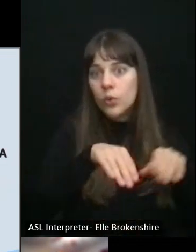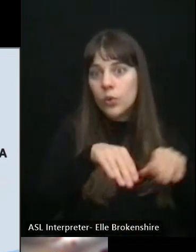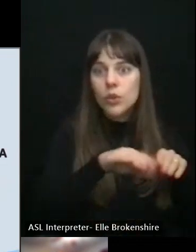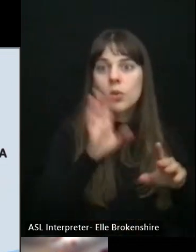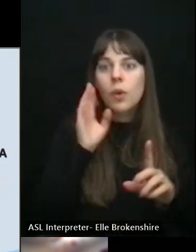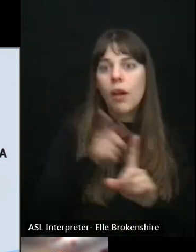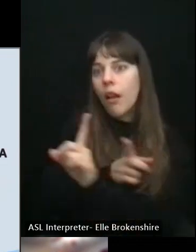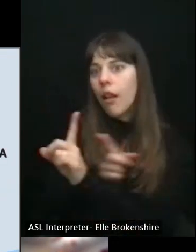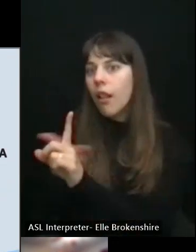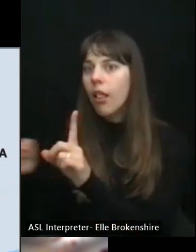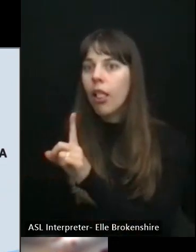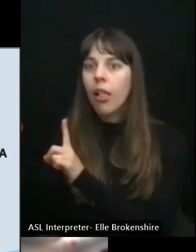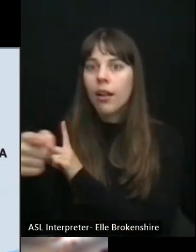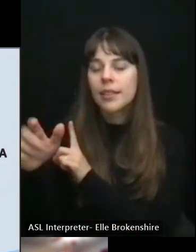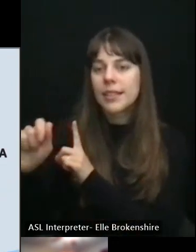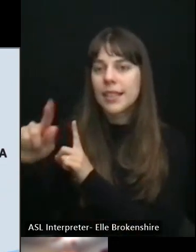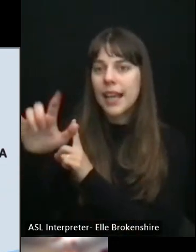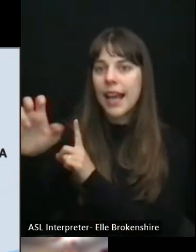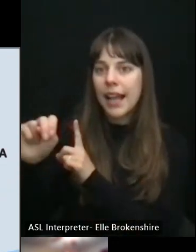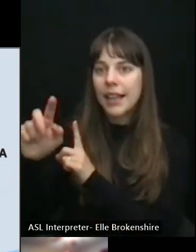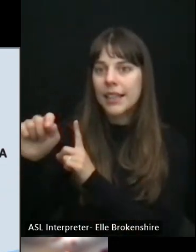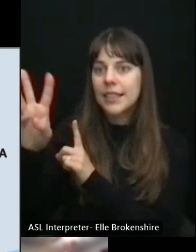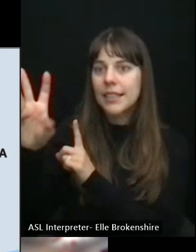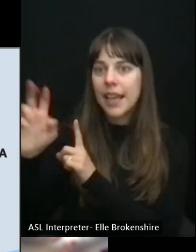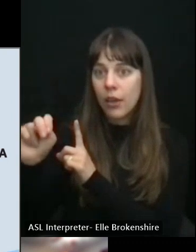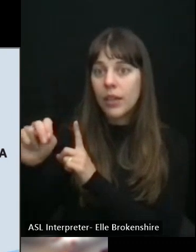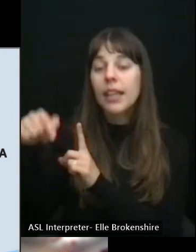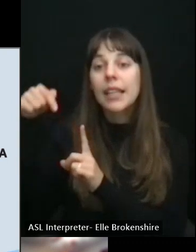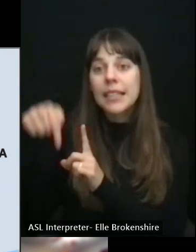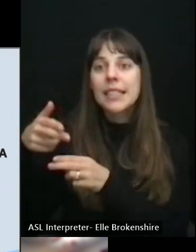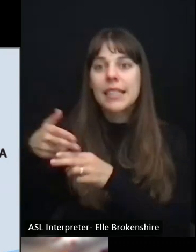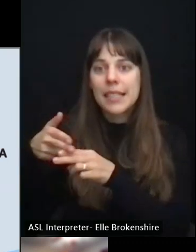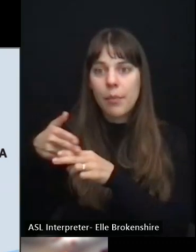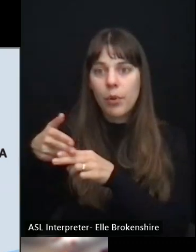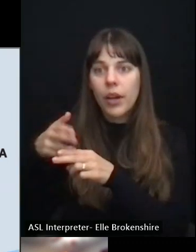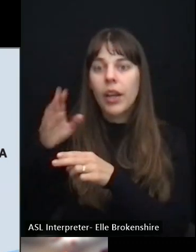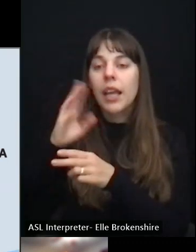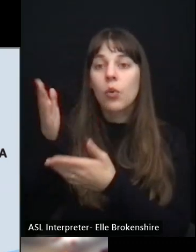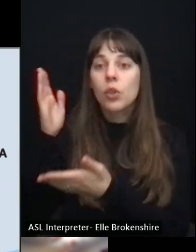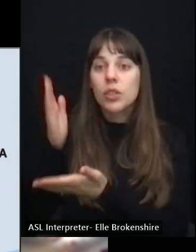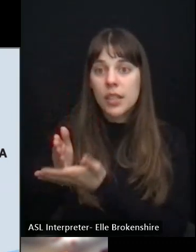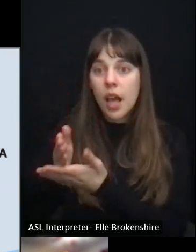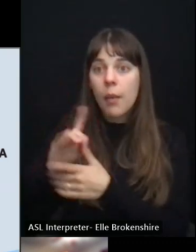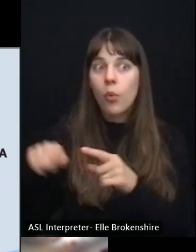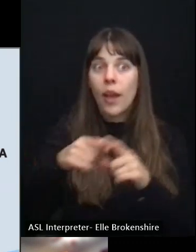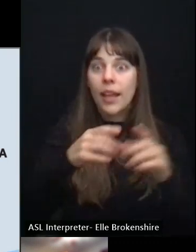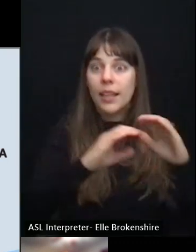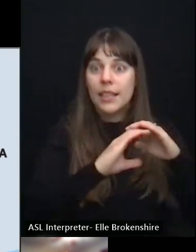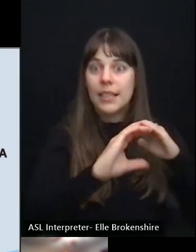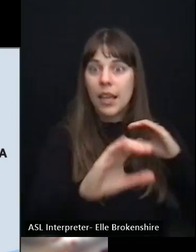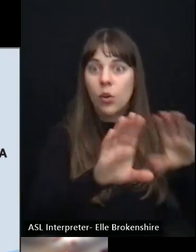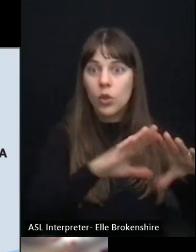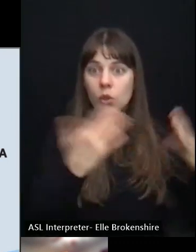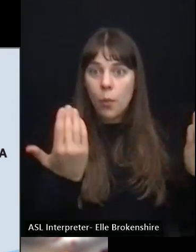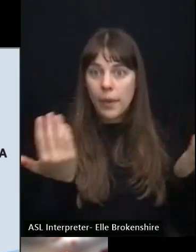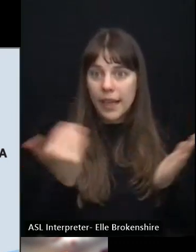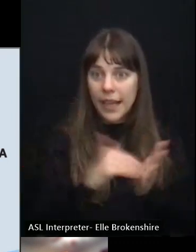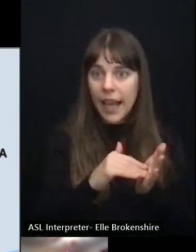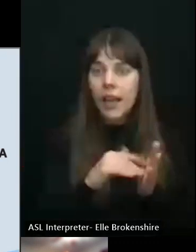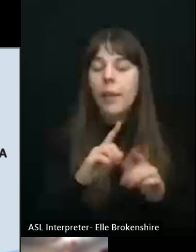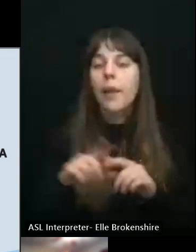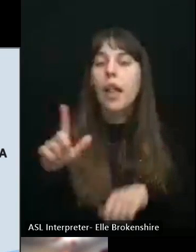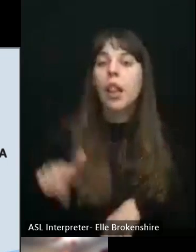will absolutely be ending when the tunnel opens back up. But longer term,